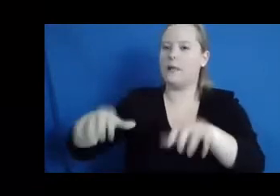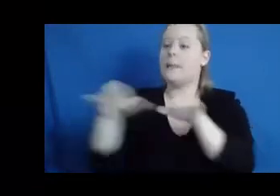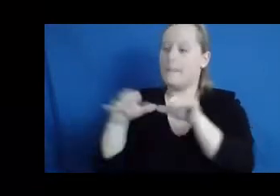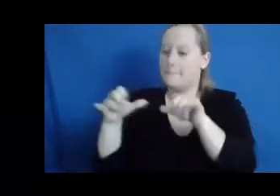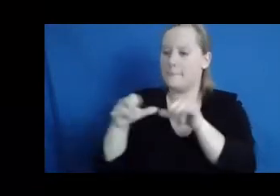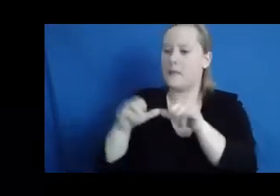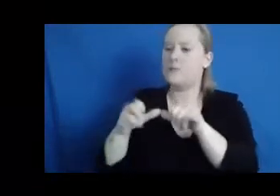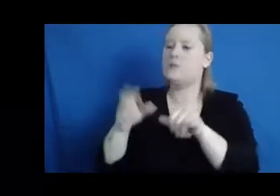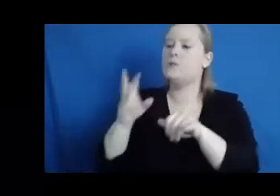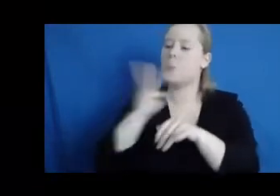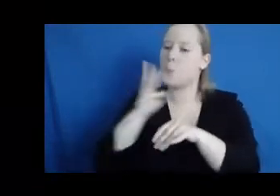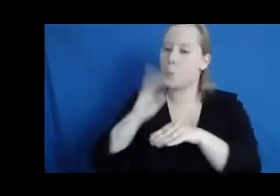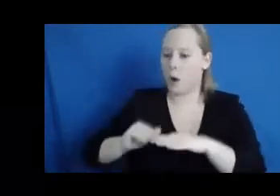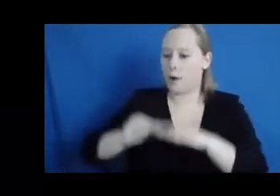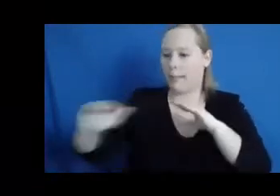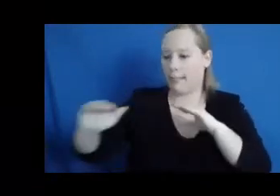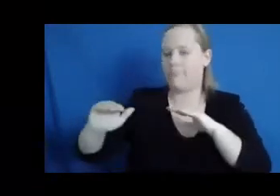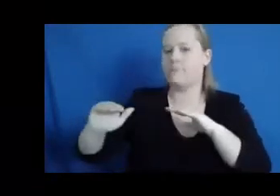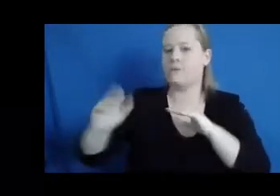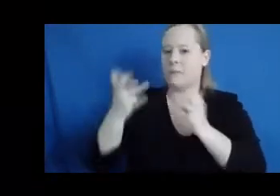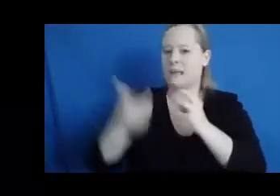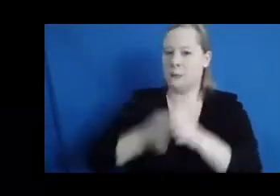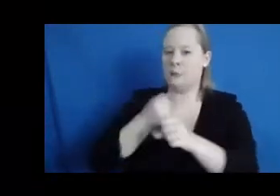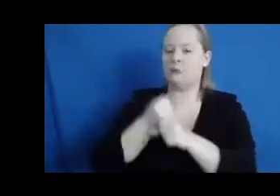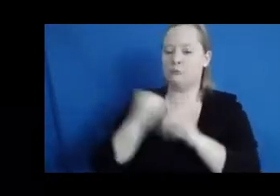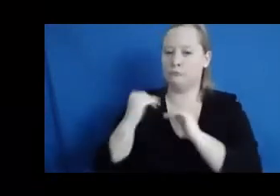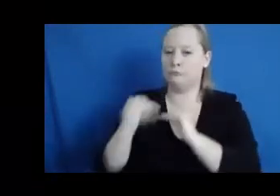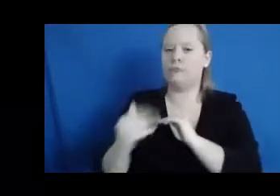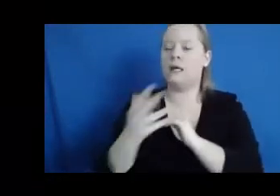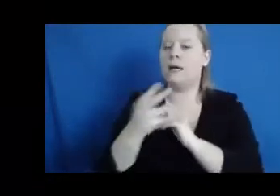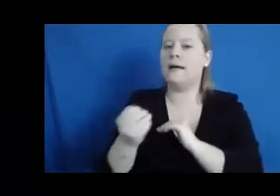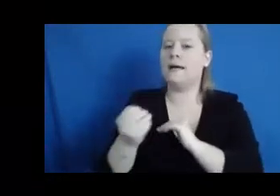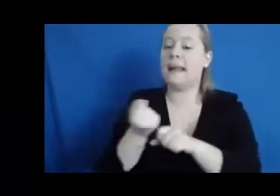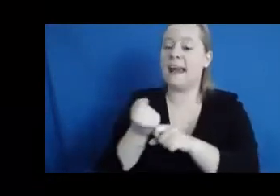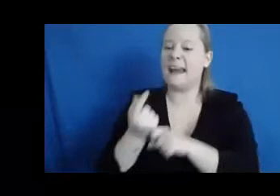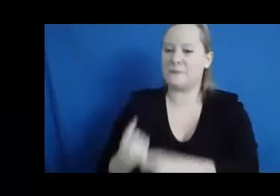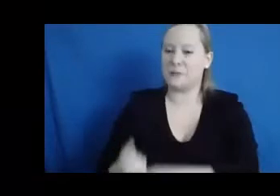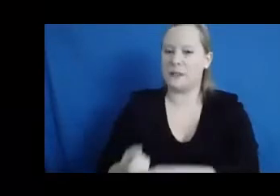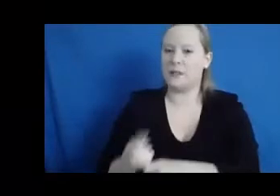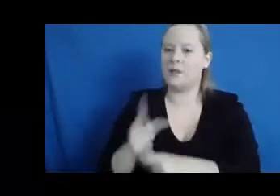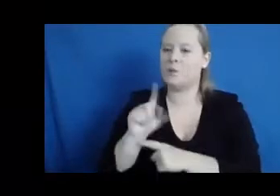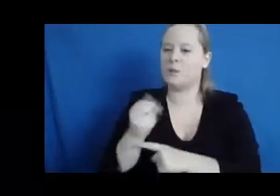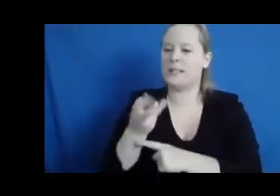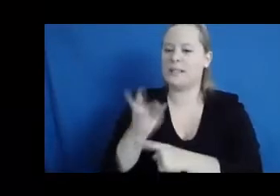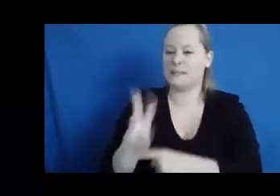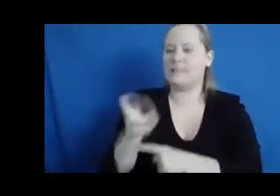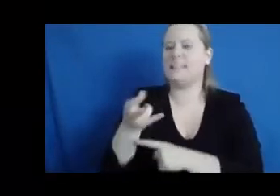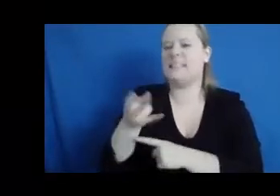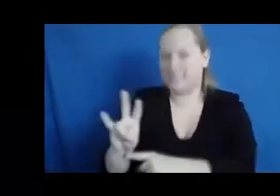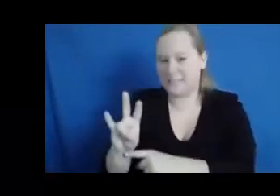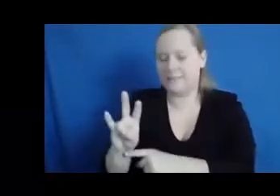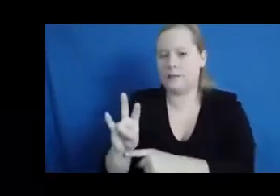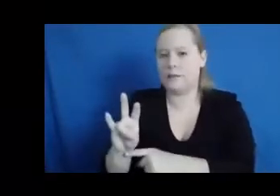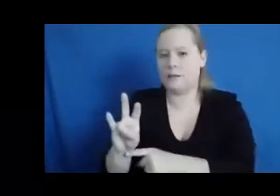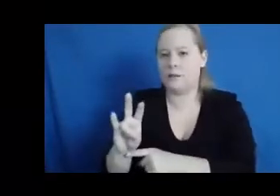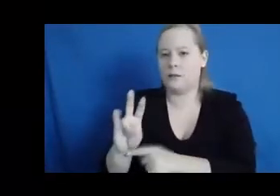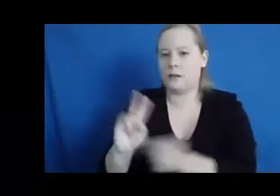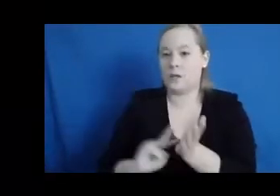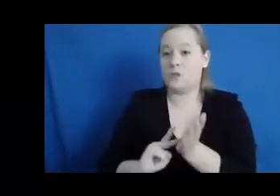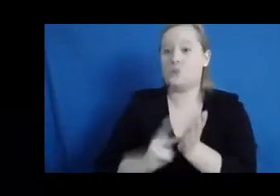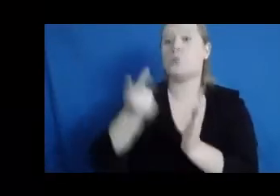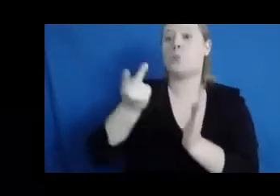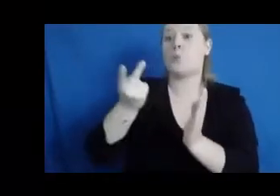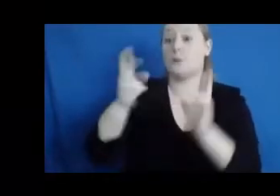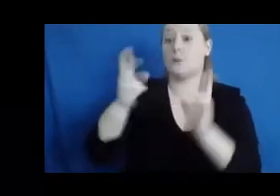levels over the years. And then each year in 2016 and 17, we did twice a year water sampling. And